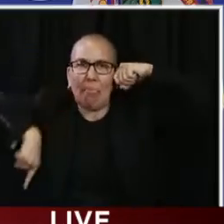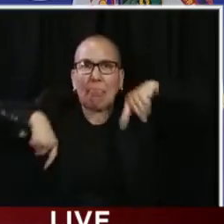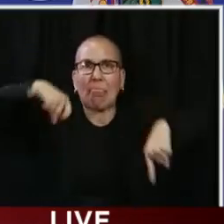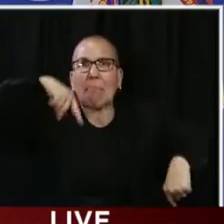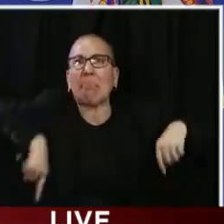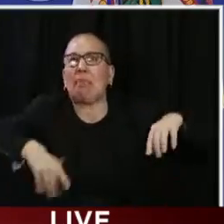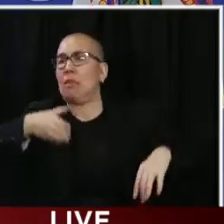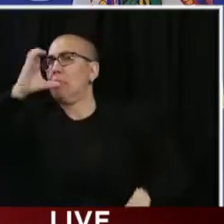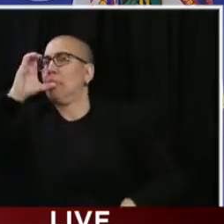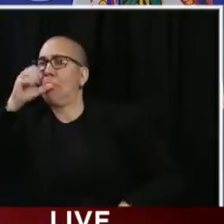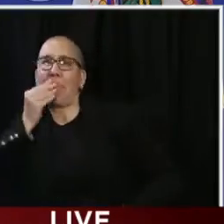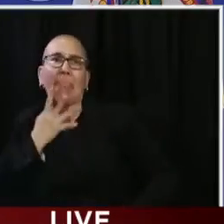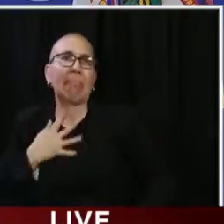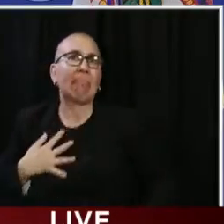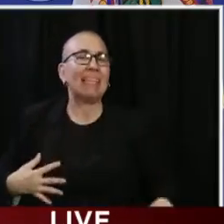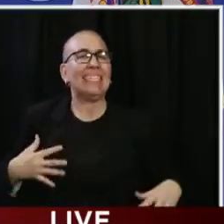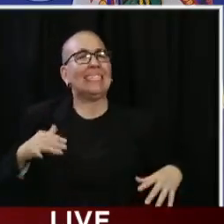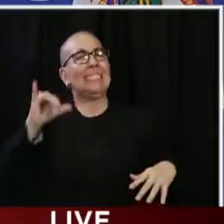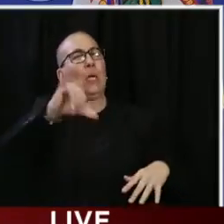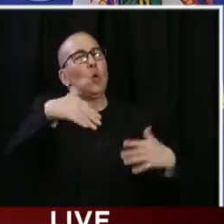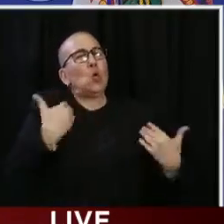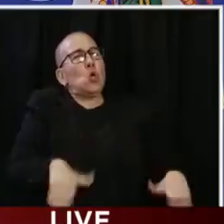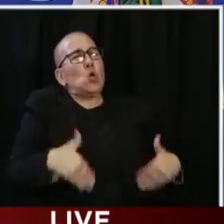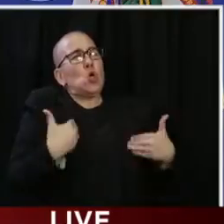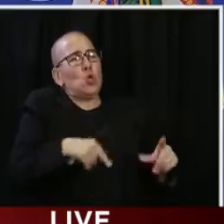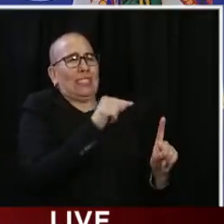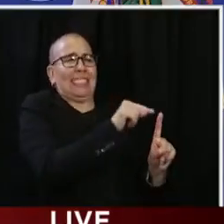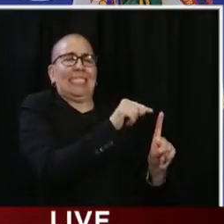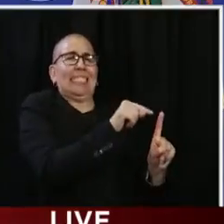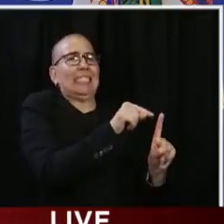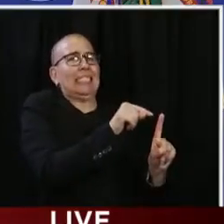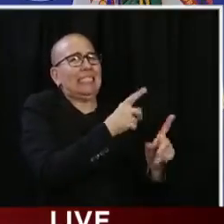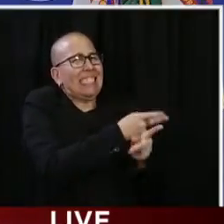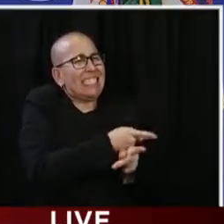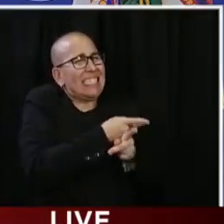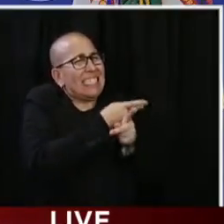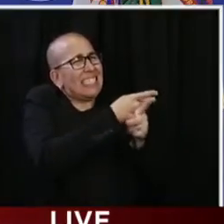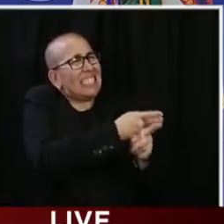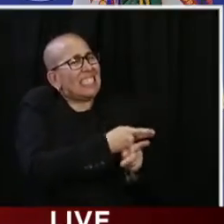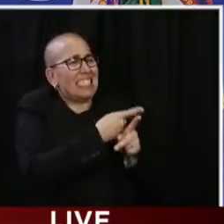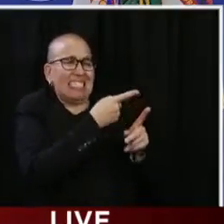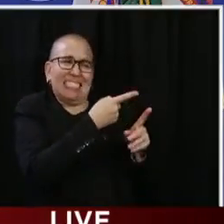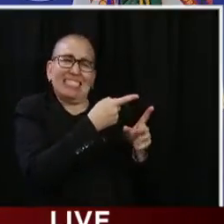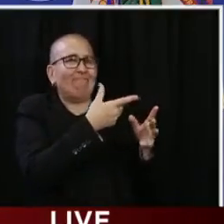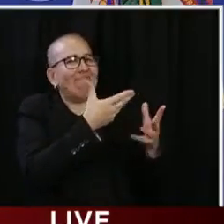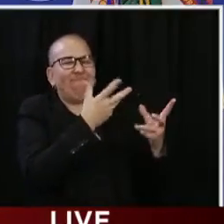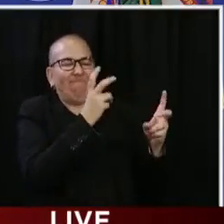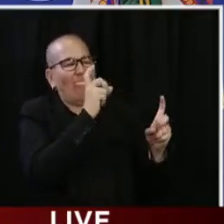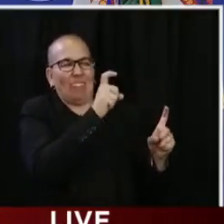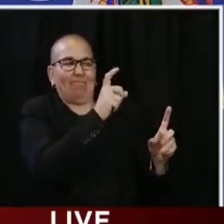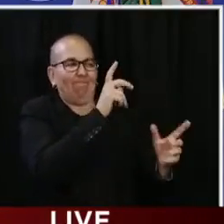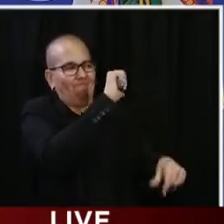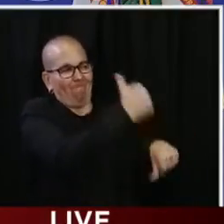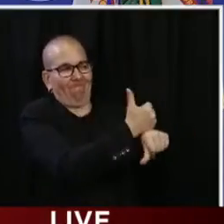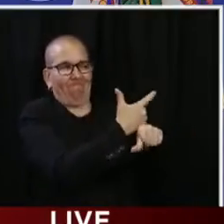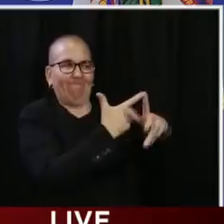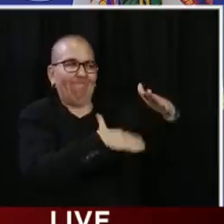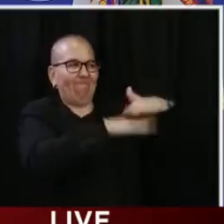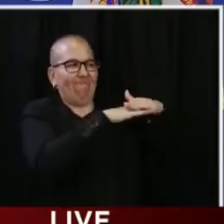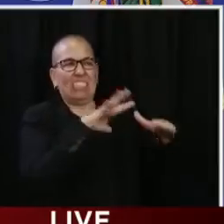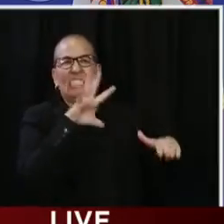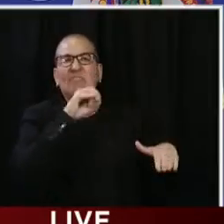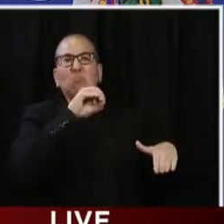course, 6 feet of distance, caps at 50%. Masks required unless you're strenuously exercising. So kind of similar to restaurants, like you have a mask with